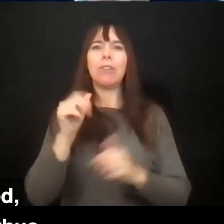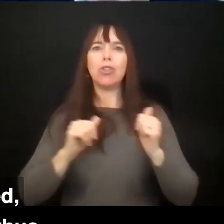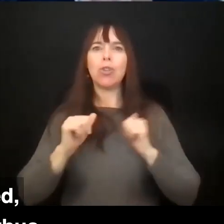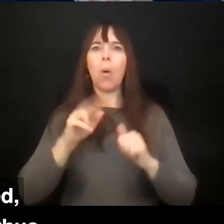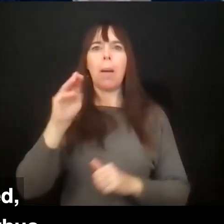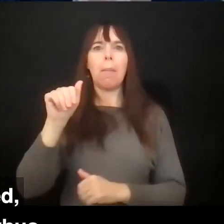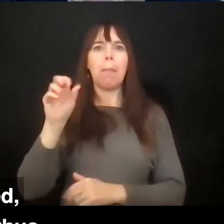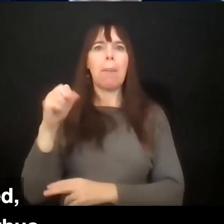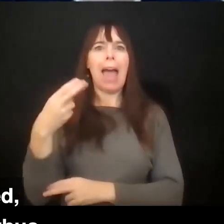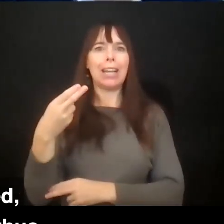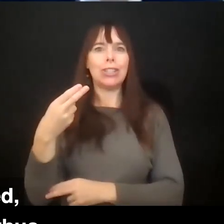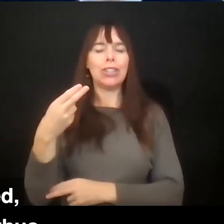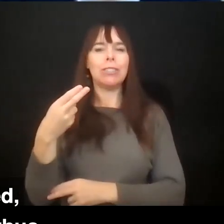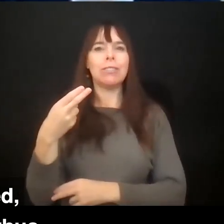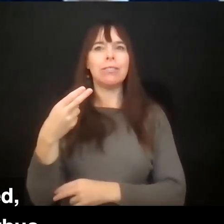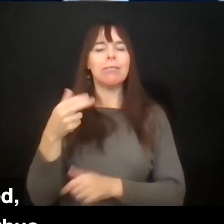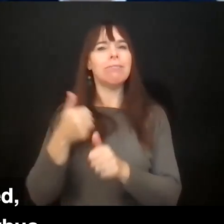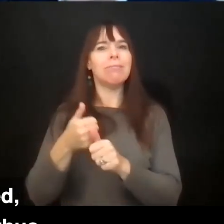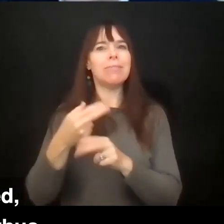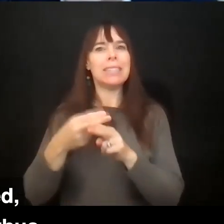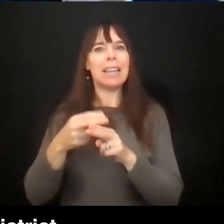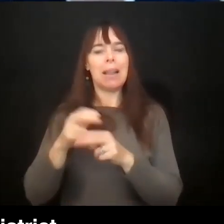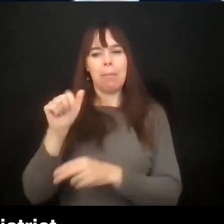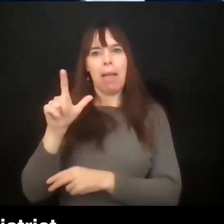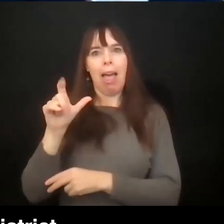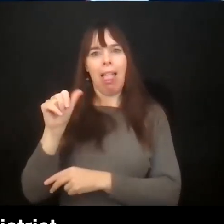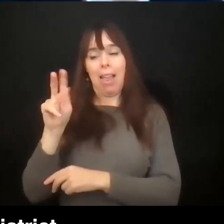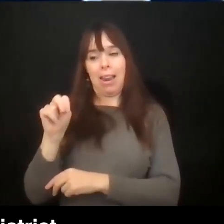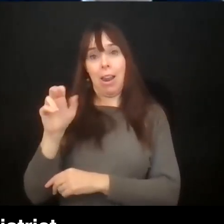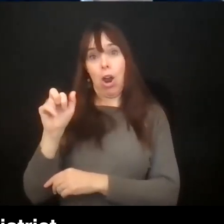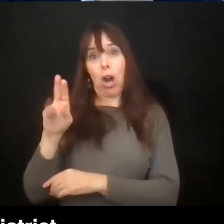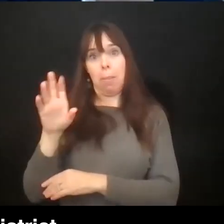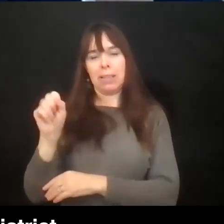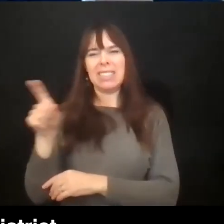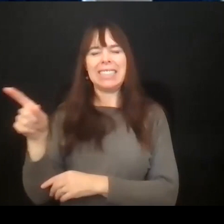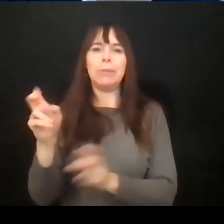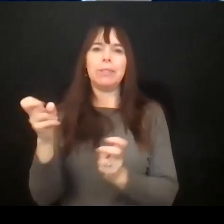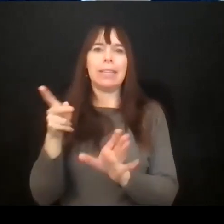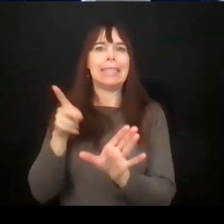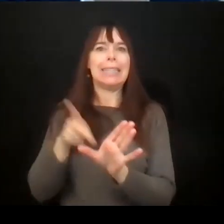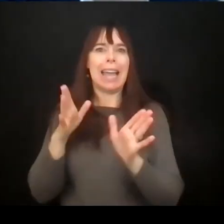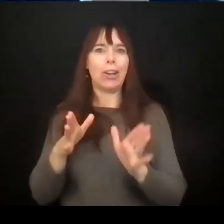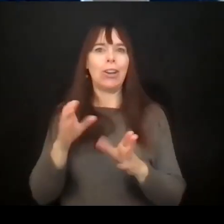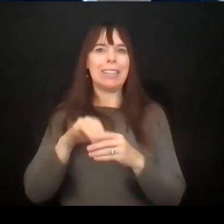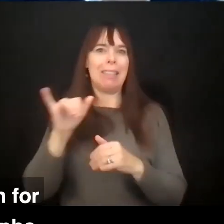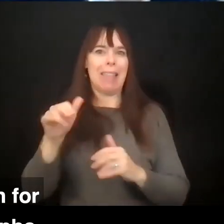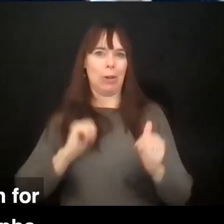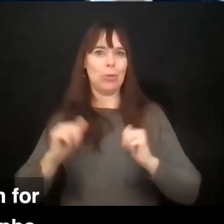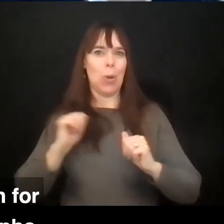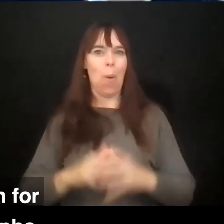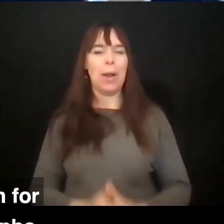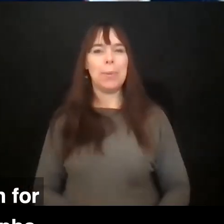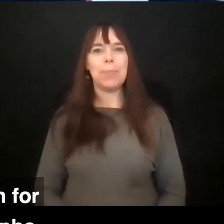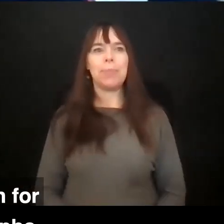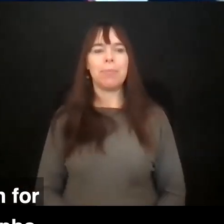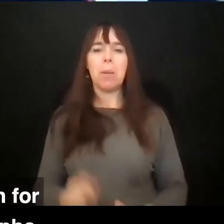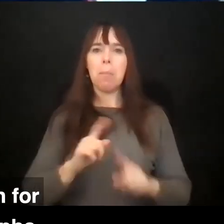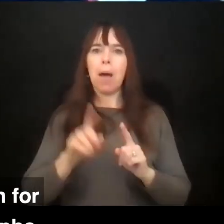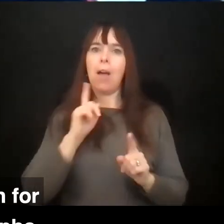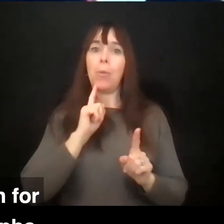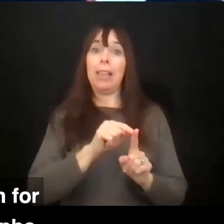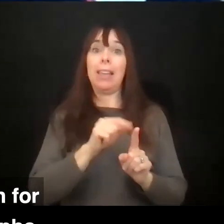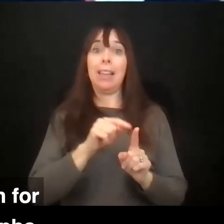MASH. His name was Allison Ark, and he played the psychiatrist. But she's really known